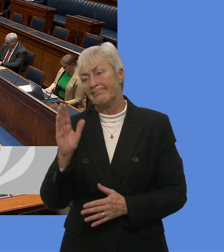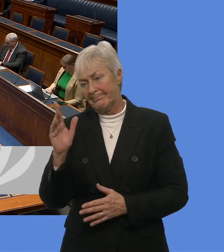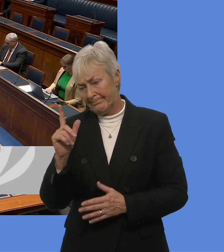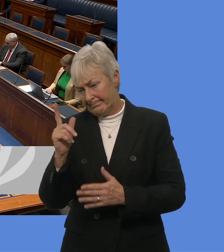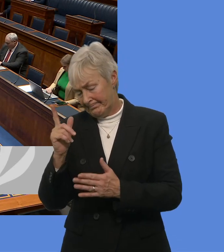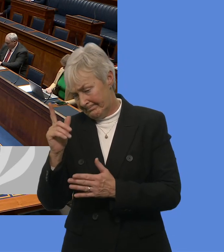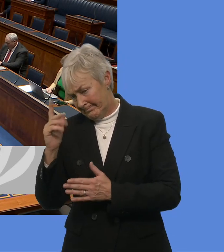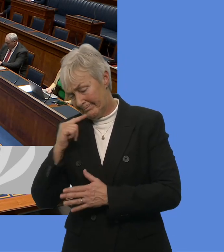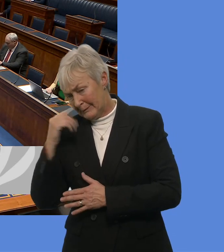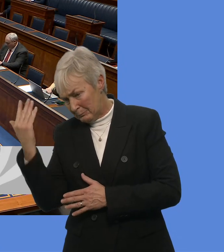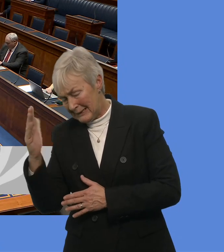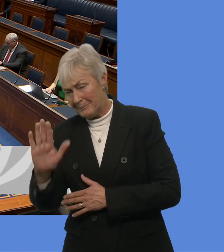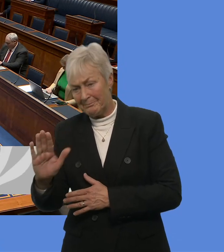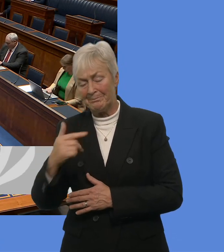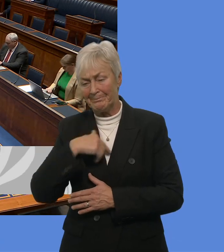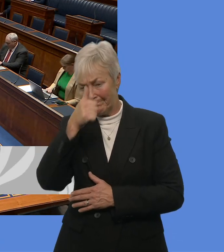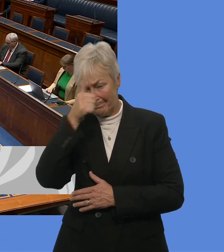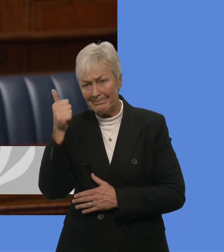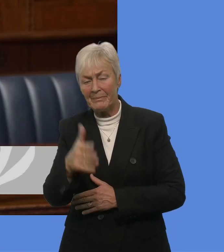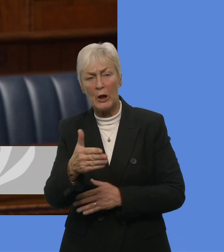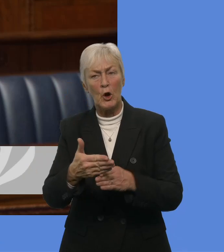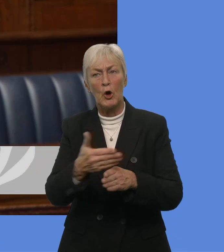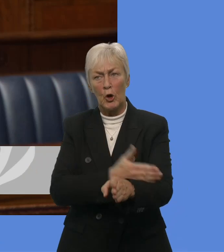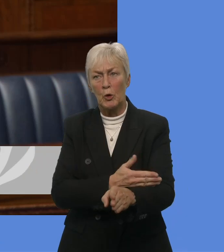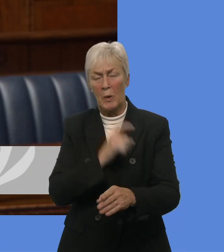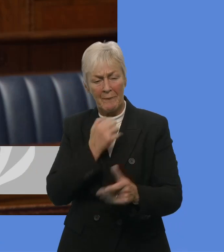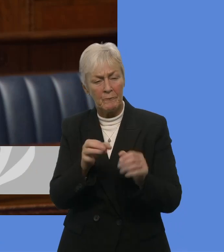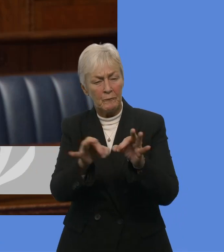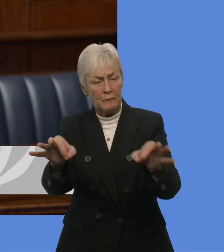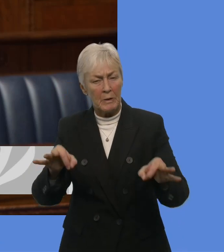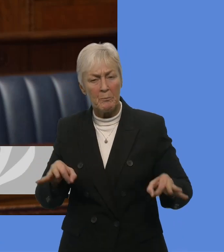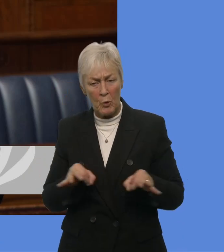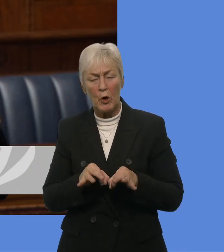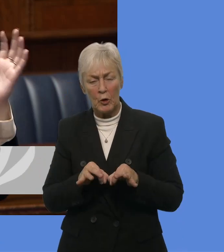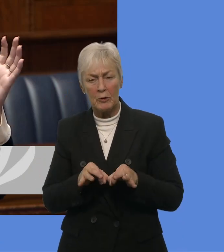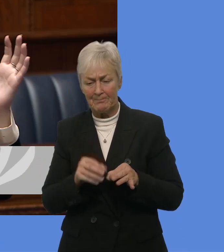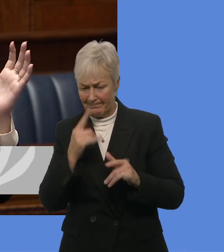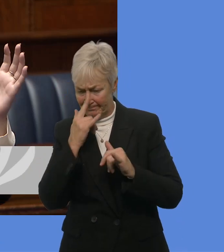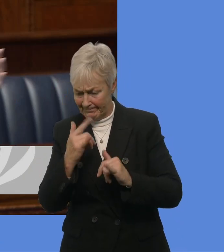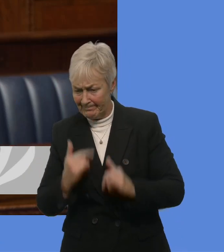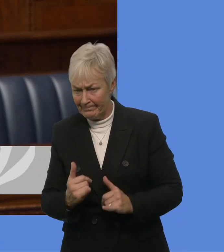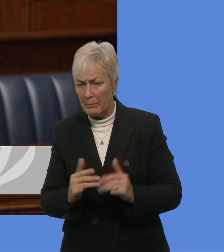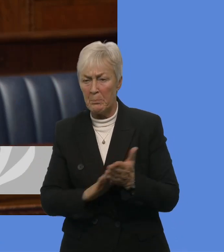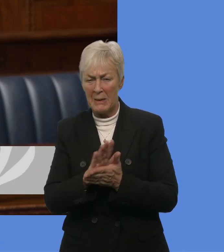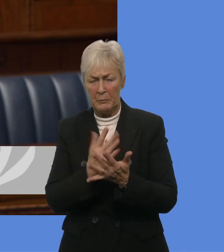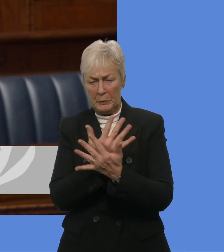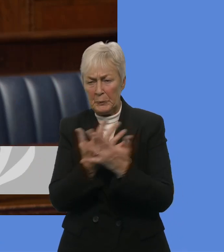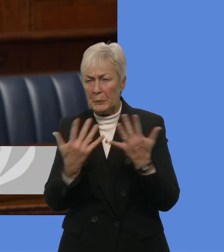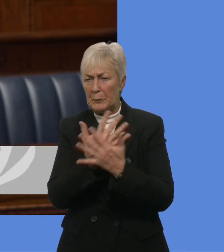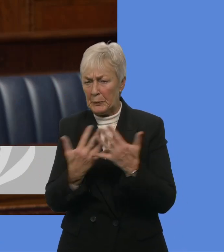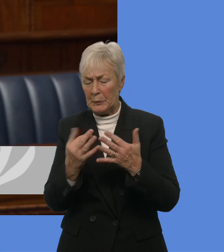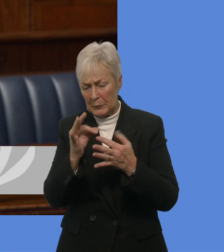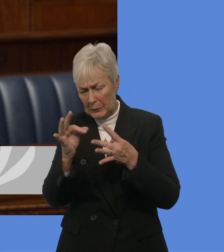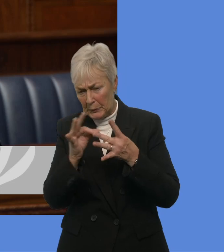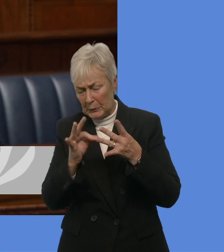as outlined earlier, a key part of that will be our wellbeing framework and our wellbeing indicators. So that will be a significant number of indicators